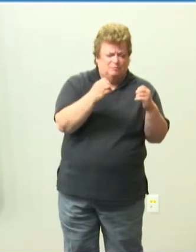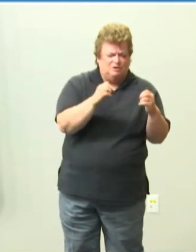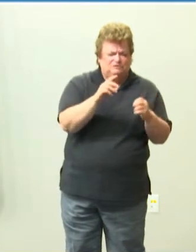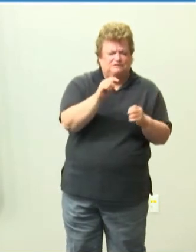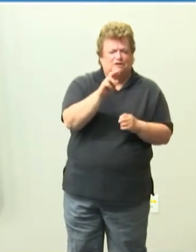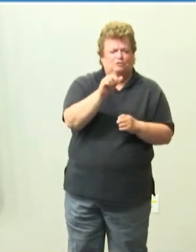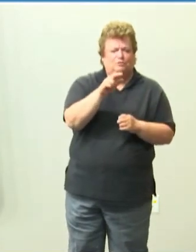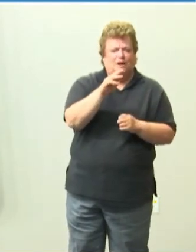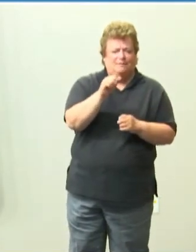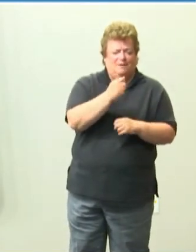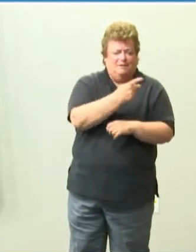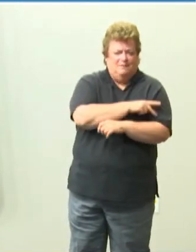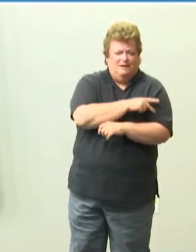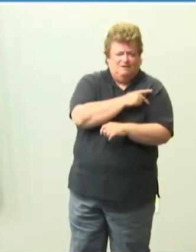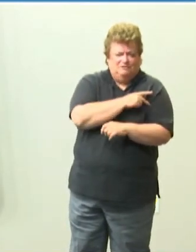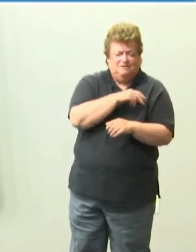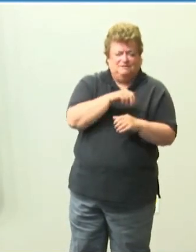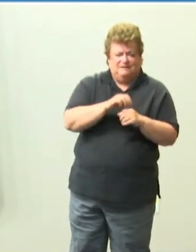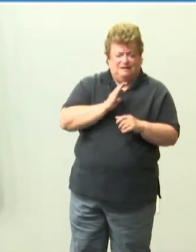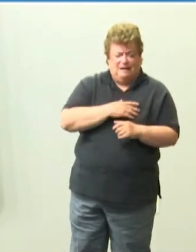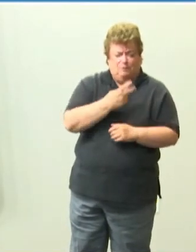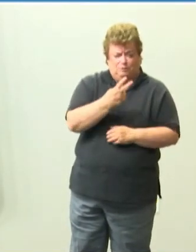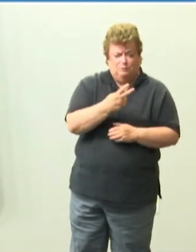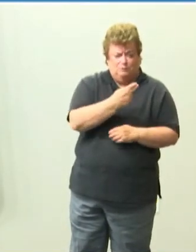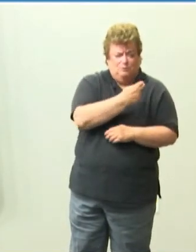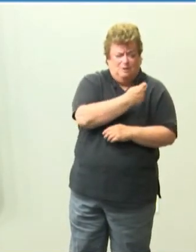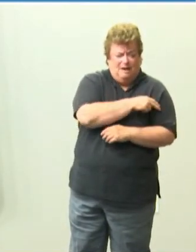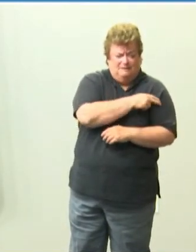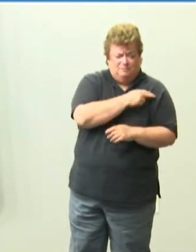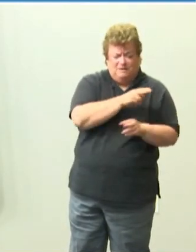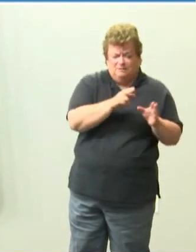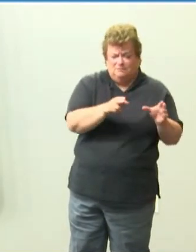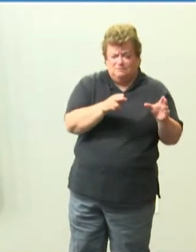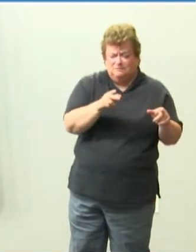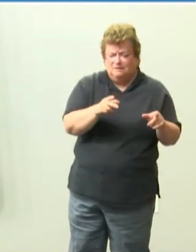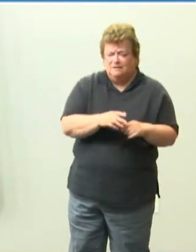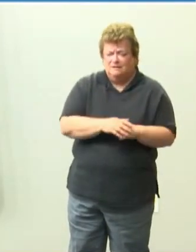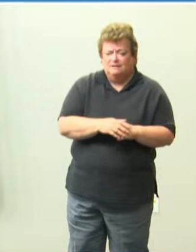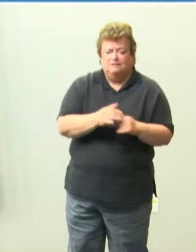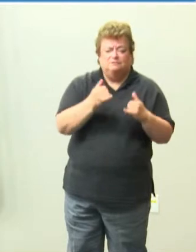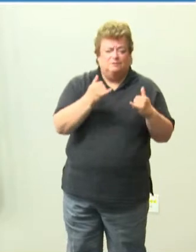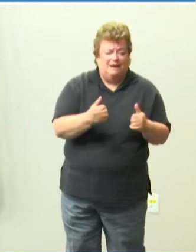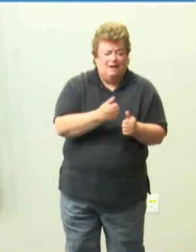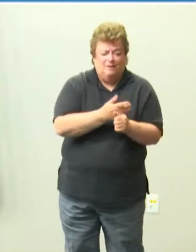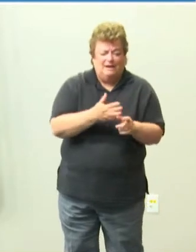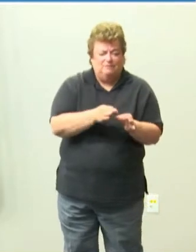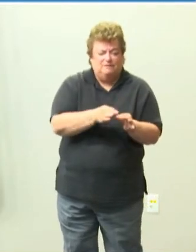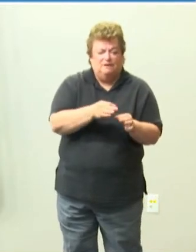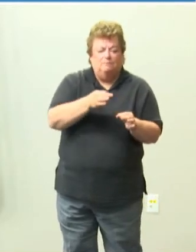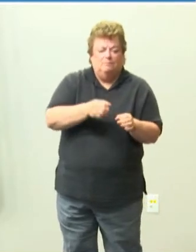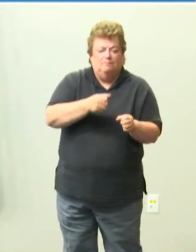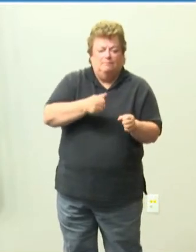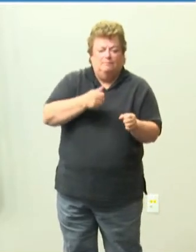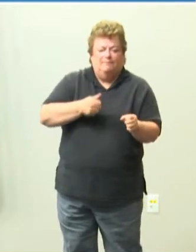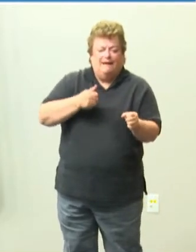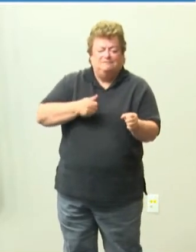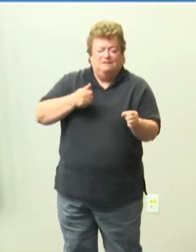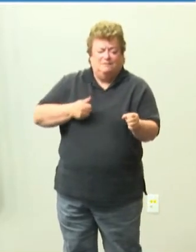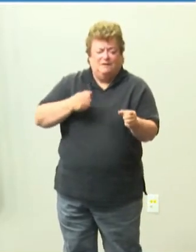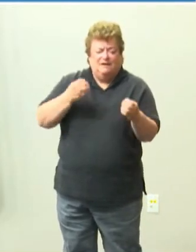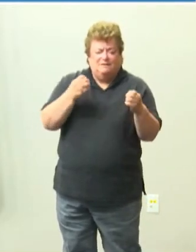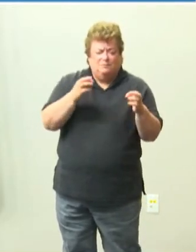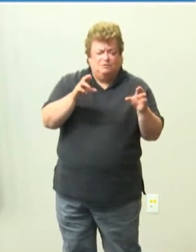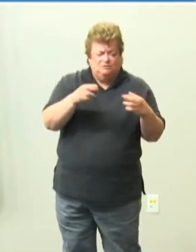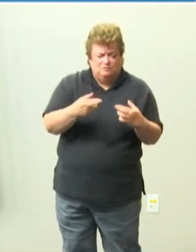patients every day in our 2 hospitals. And so what that does is it backs everything up into our emergency rooms, and there are many people